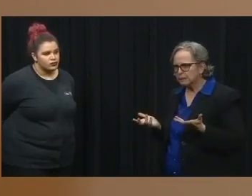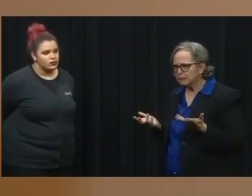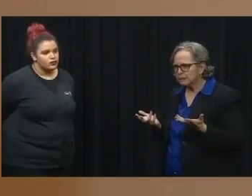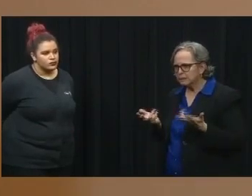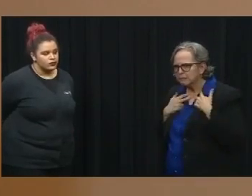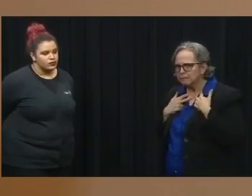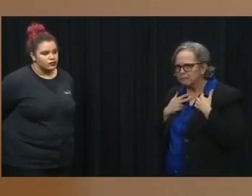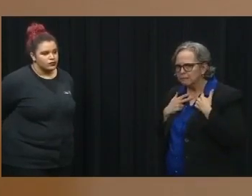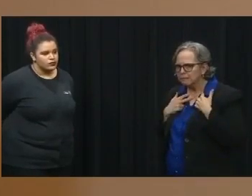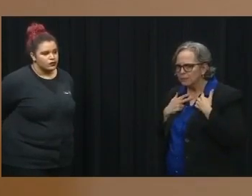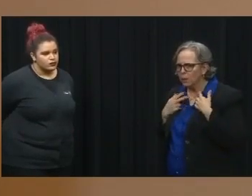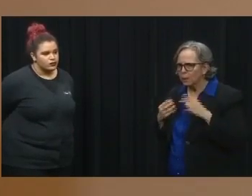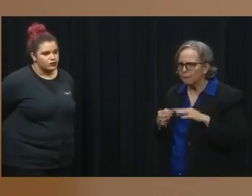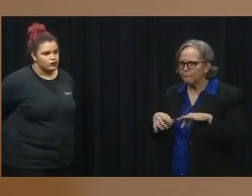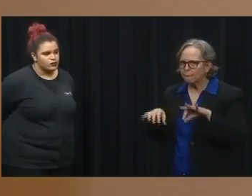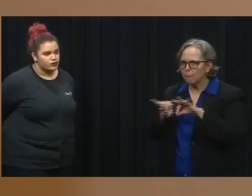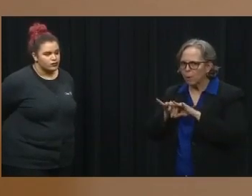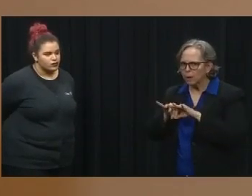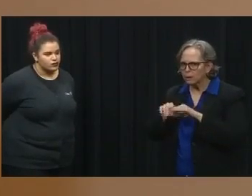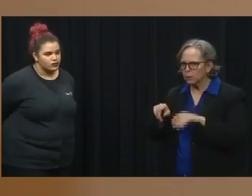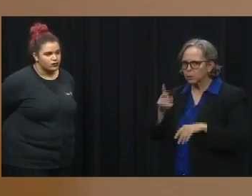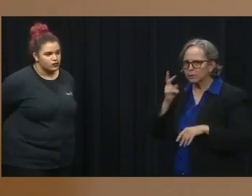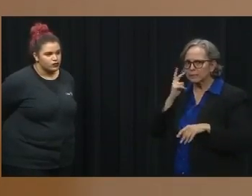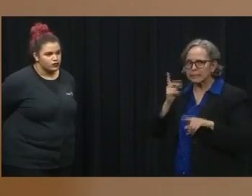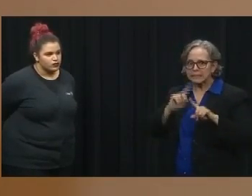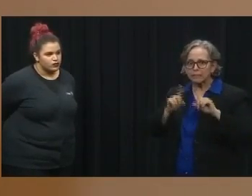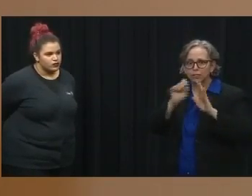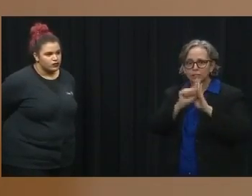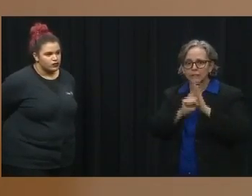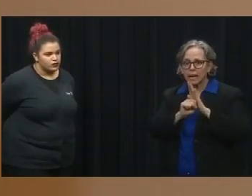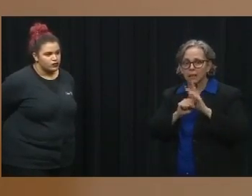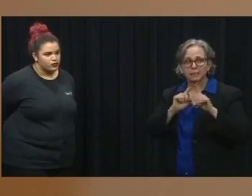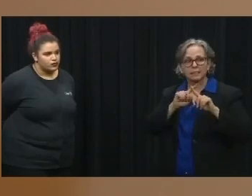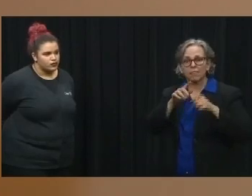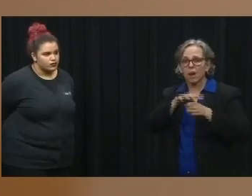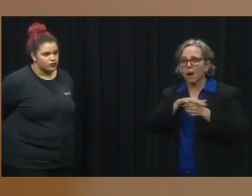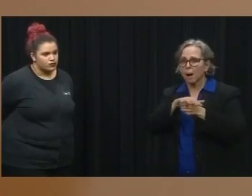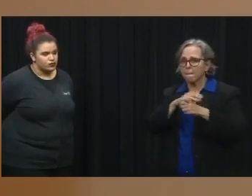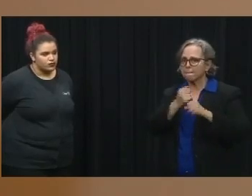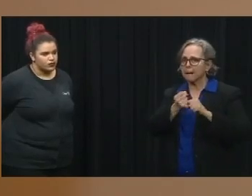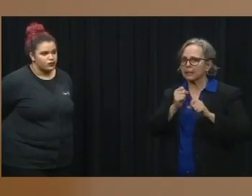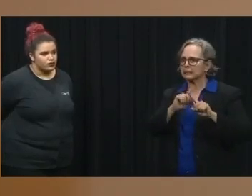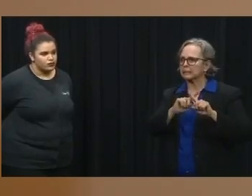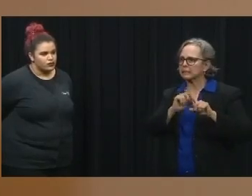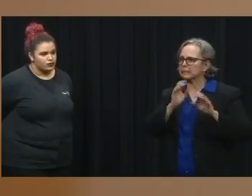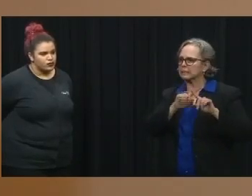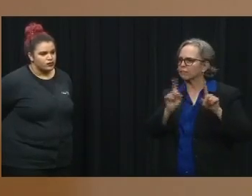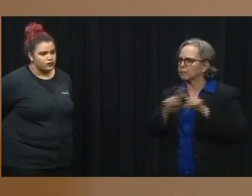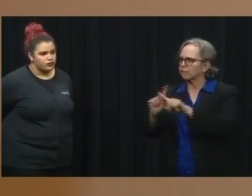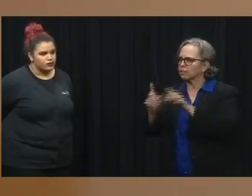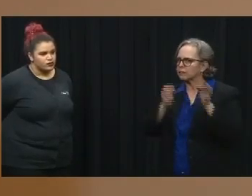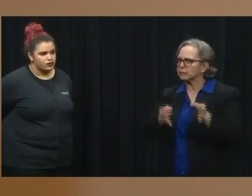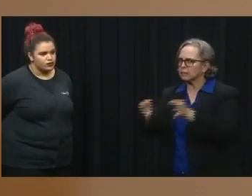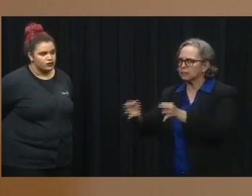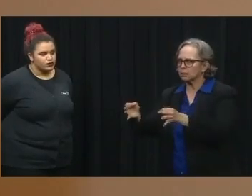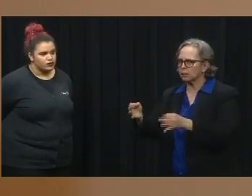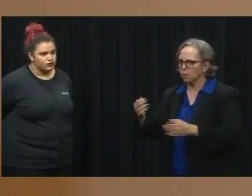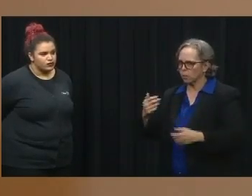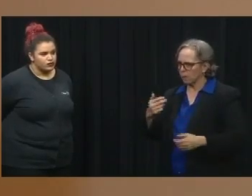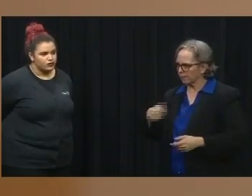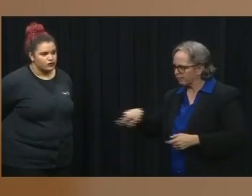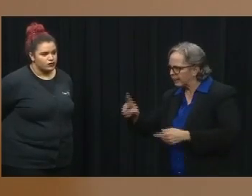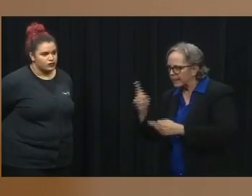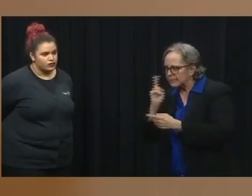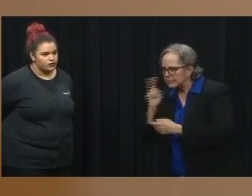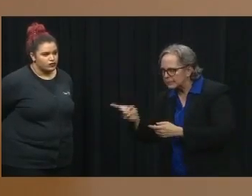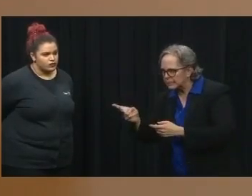why you see states and localities making the decisions they have to make based on what we're actually seeing on the ground in our